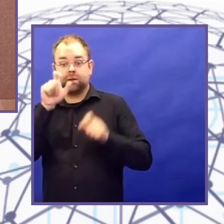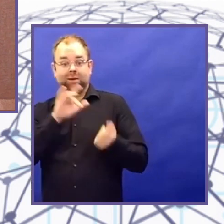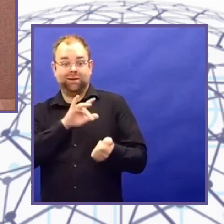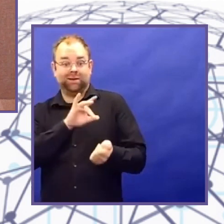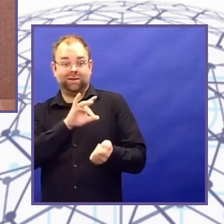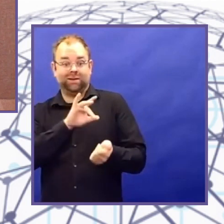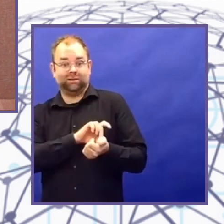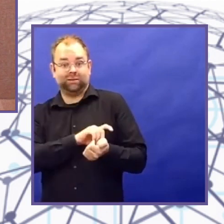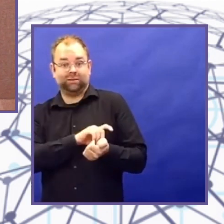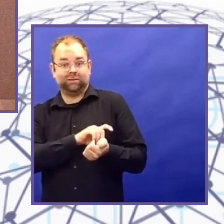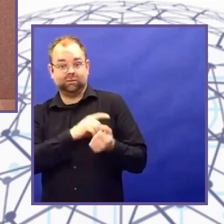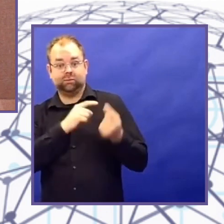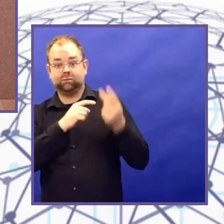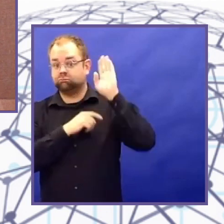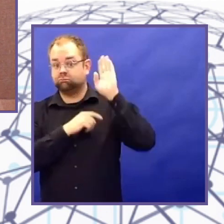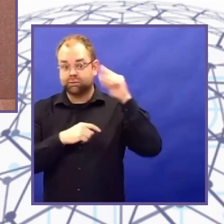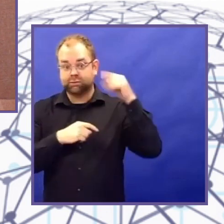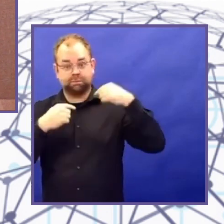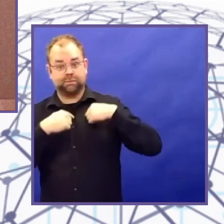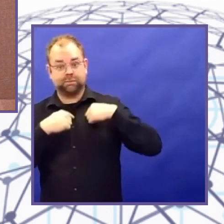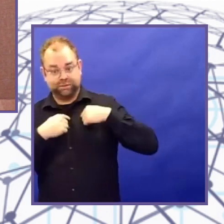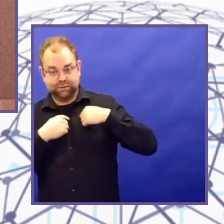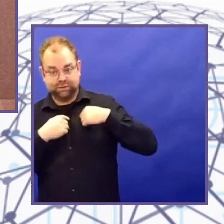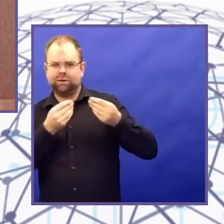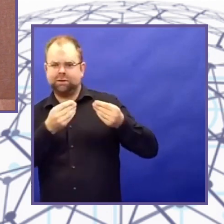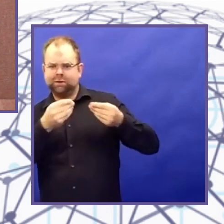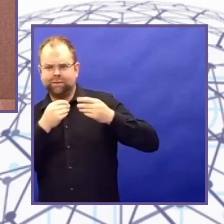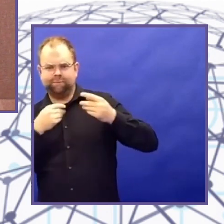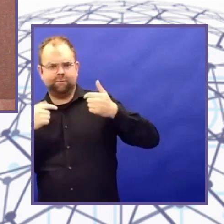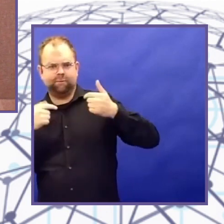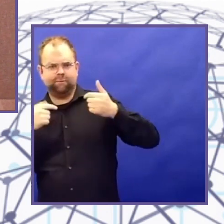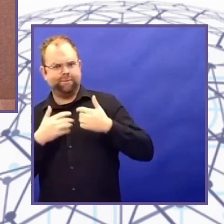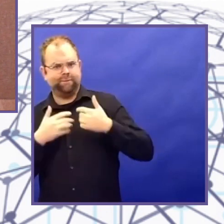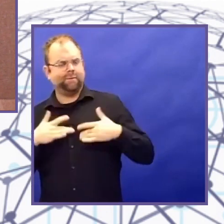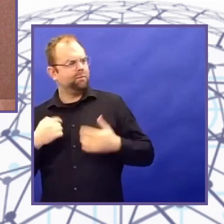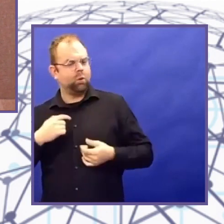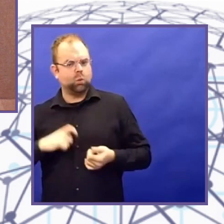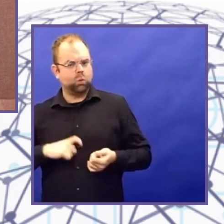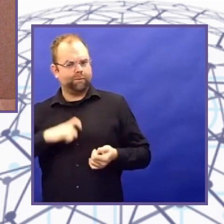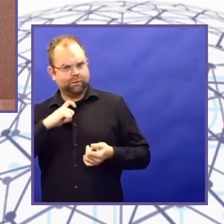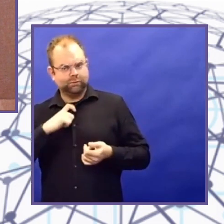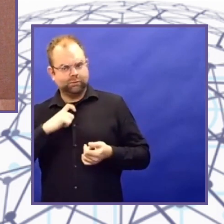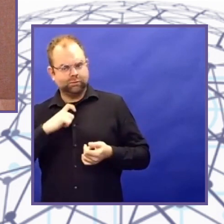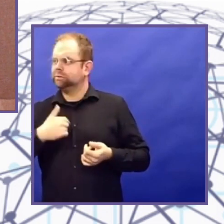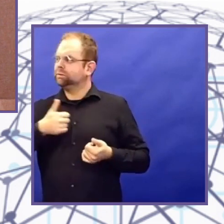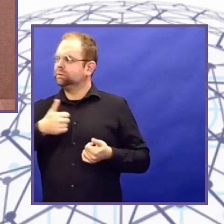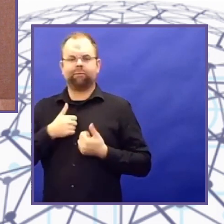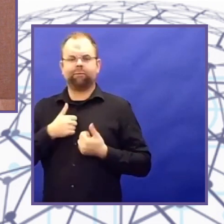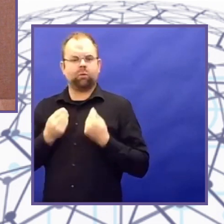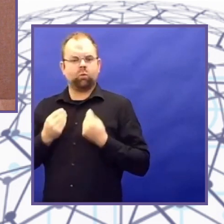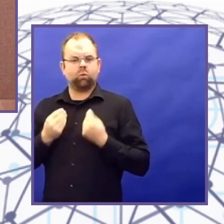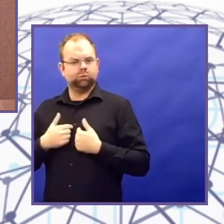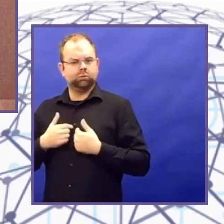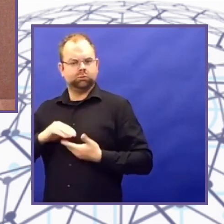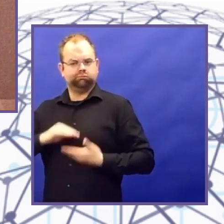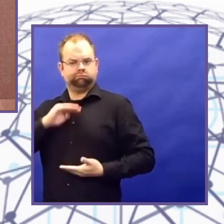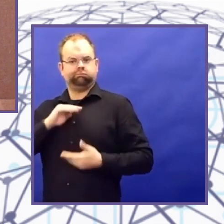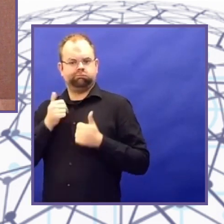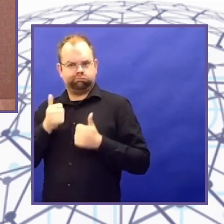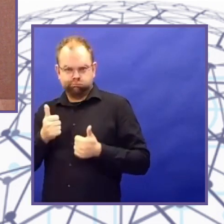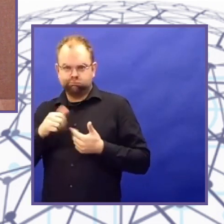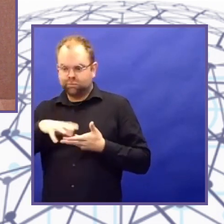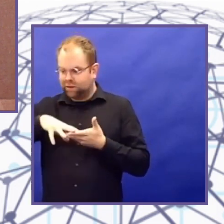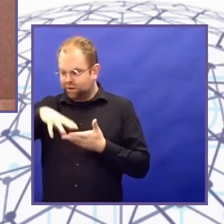learning about the wheelchair really encouraged and enabled the users to think about their own needs. What do I need out of